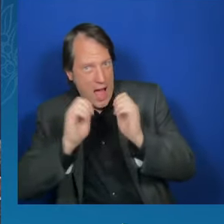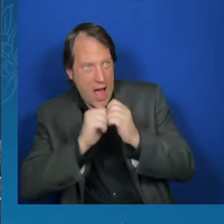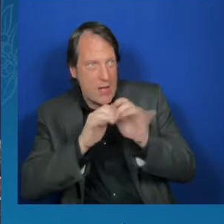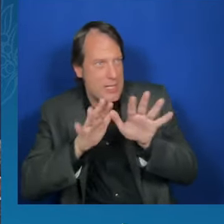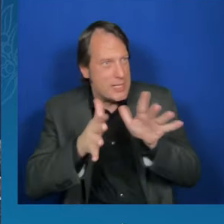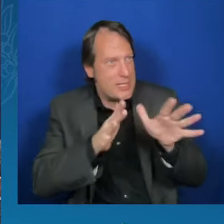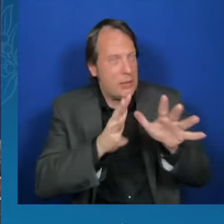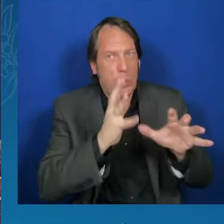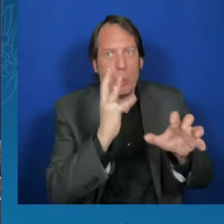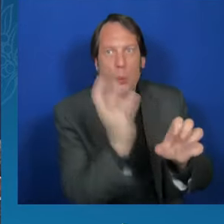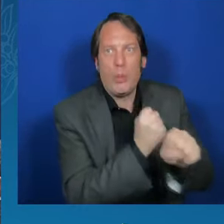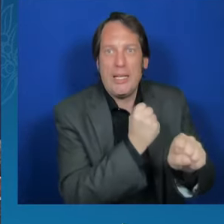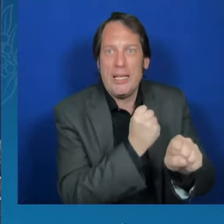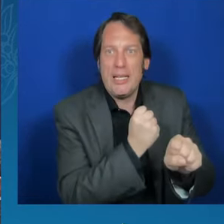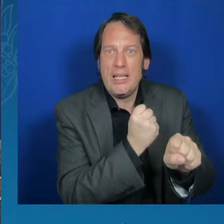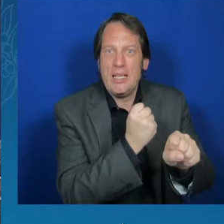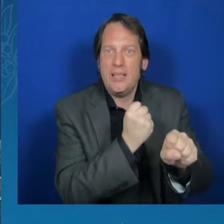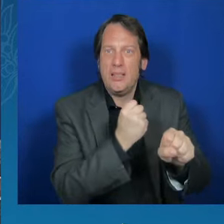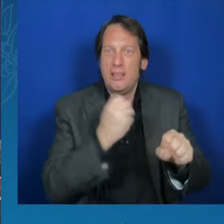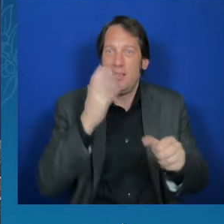that he would be with you until the very end?